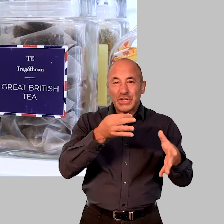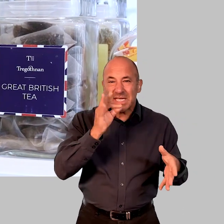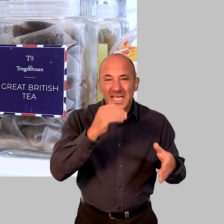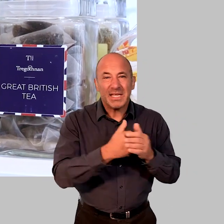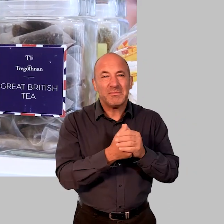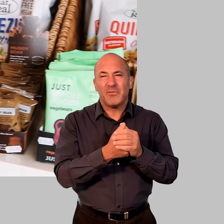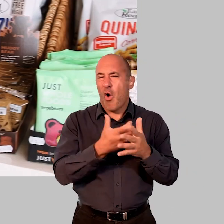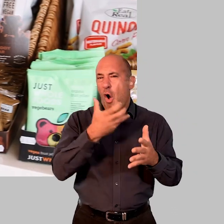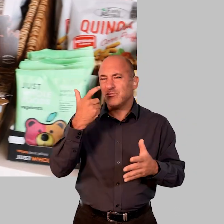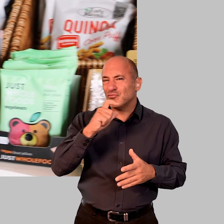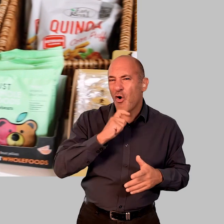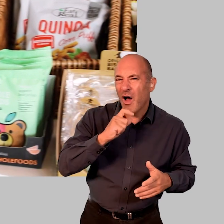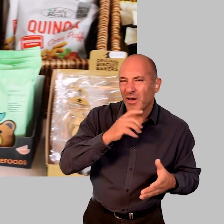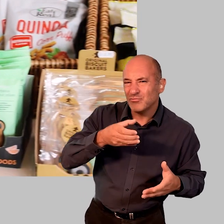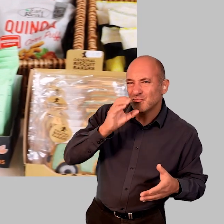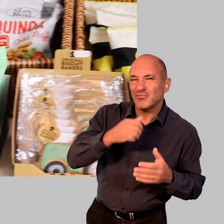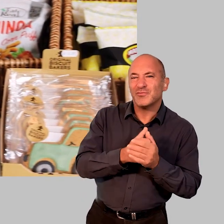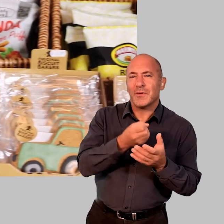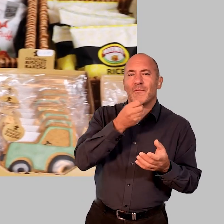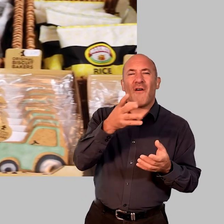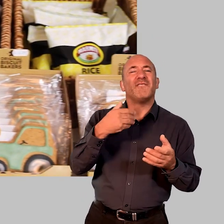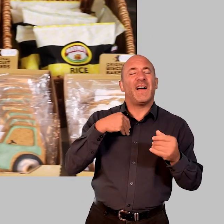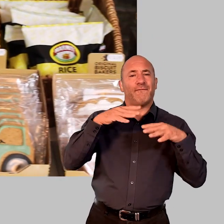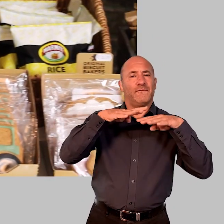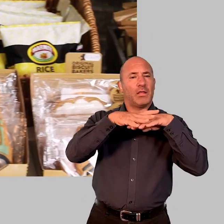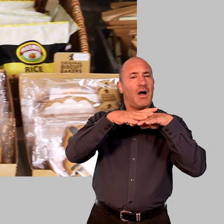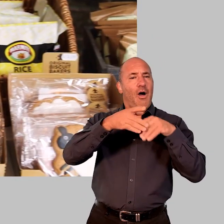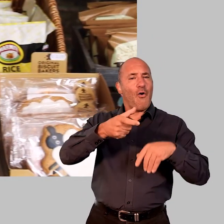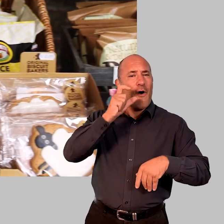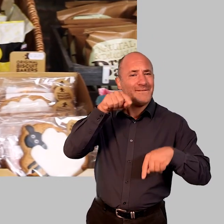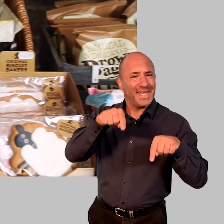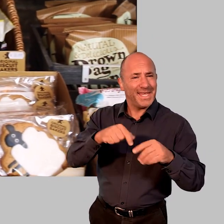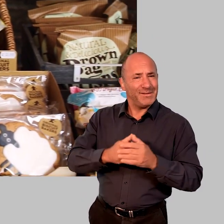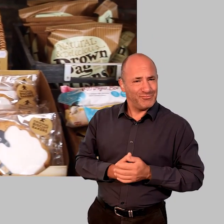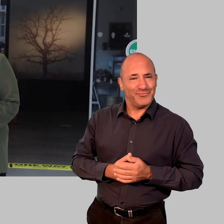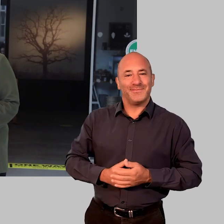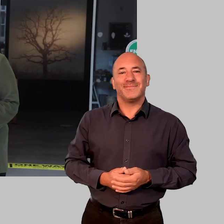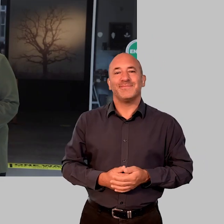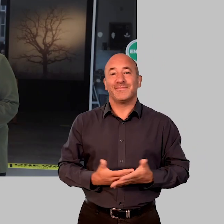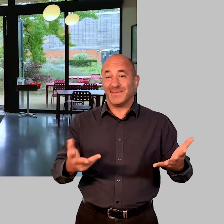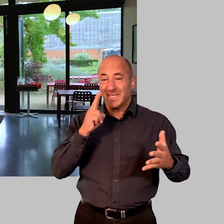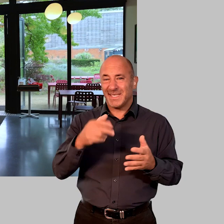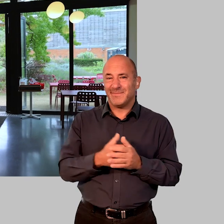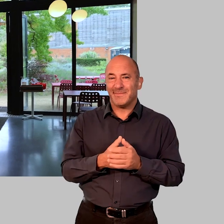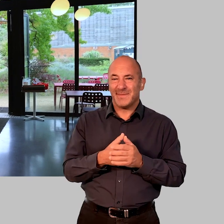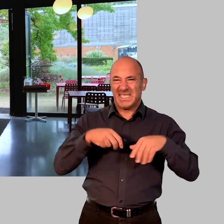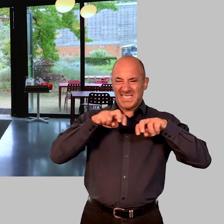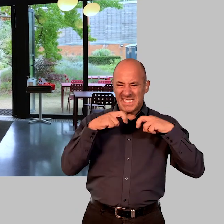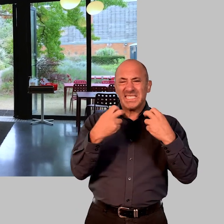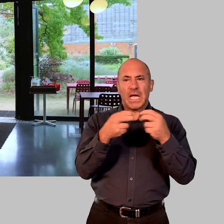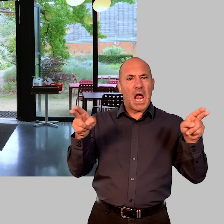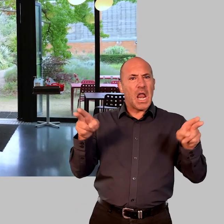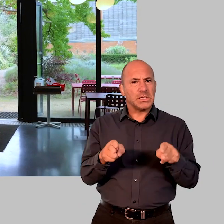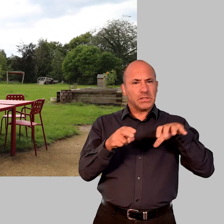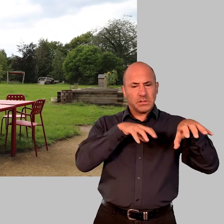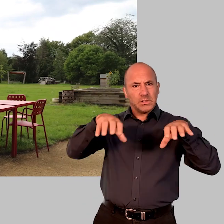grown tea, lovely hot chocolate, and a lovely bespoke filter coffee. As you can see, we've got reduced seating